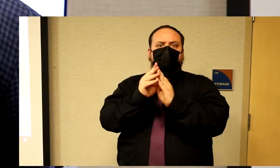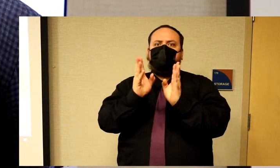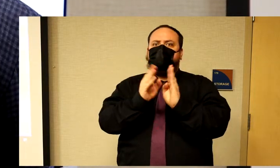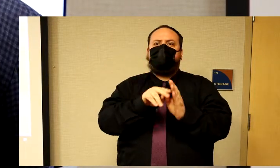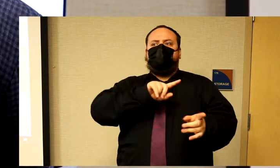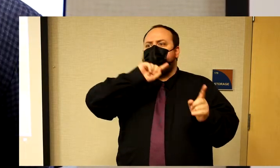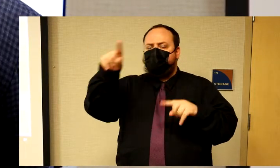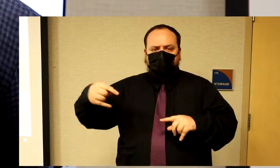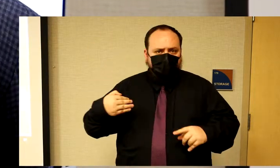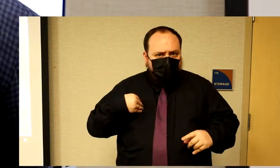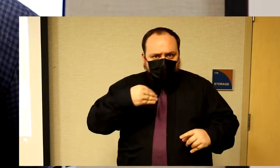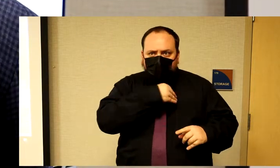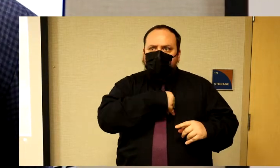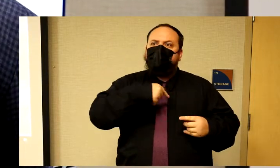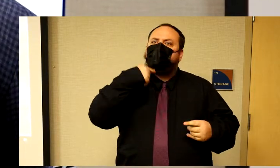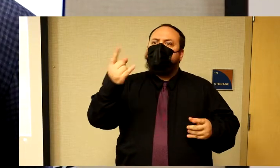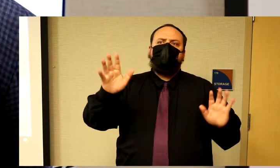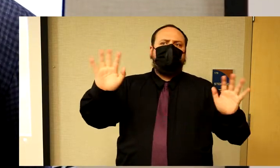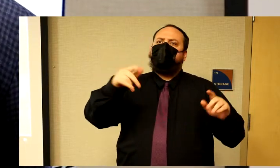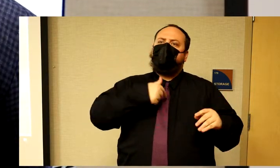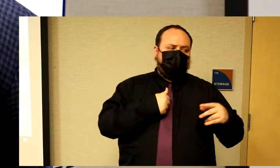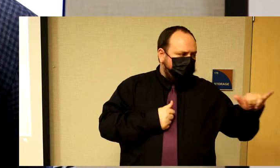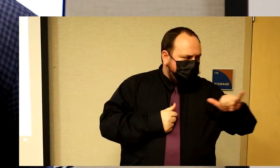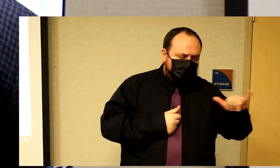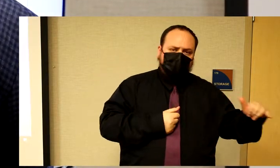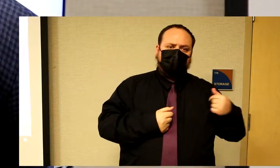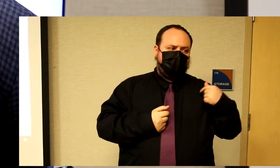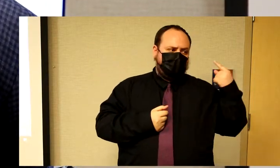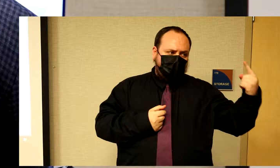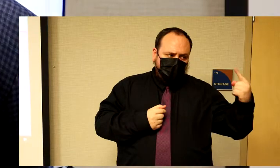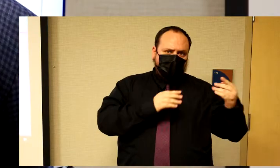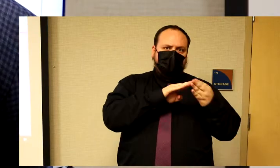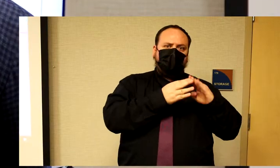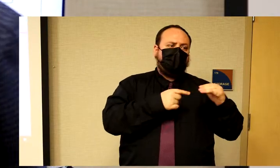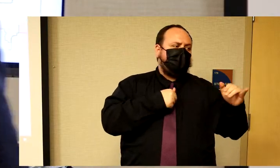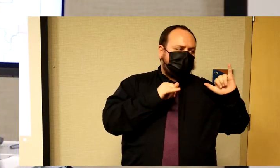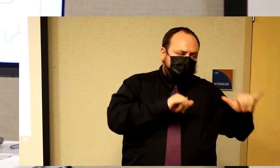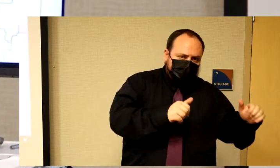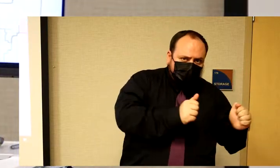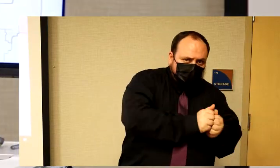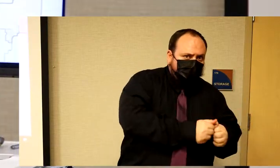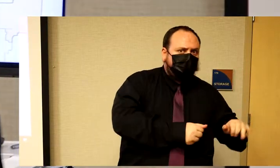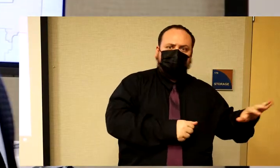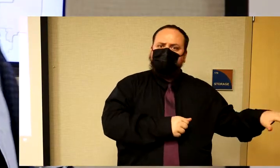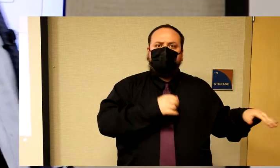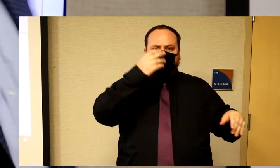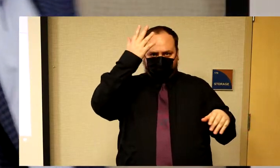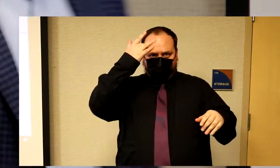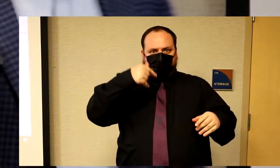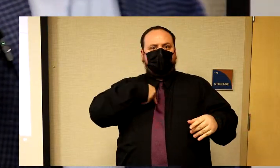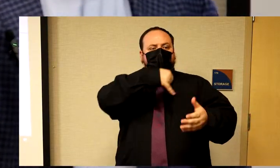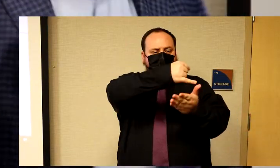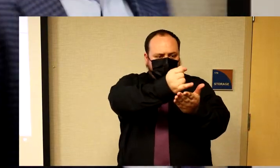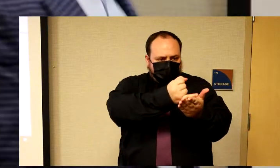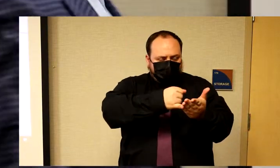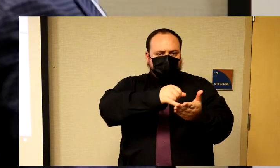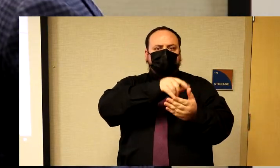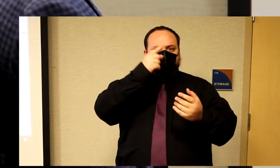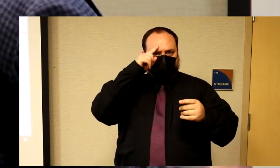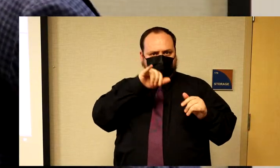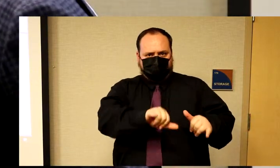Board of Supervisors and then telling us, we belong together, we're one community. This is why, we drew Zone 1, which is